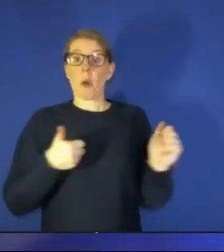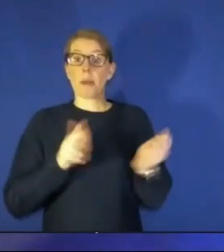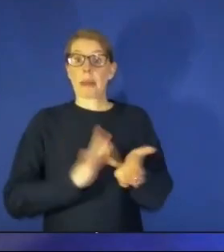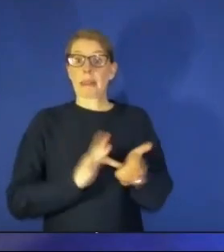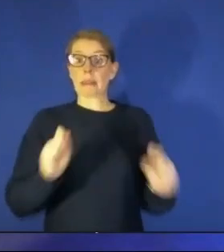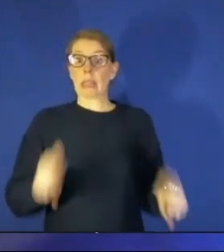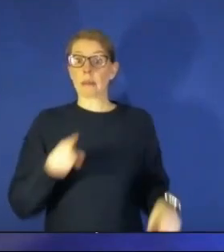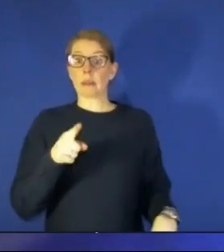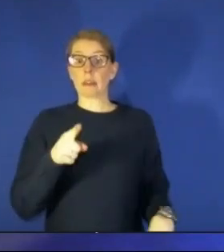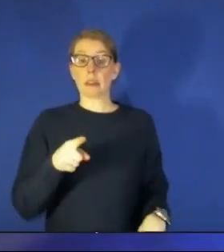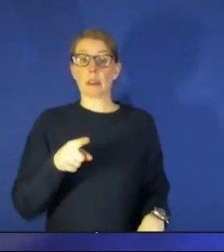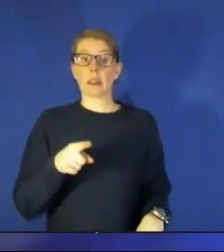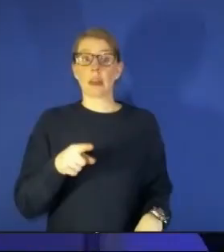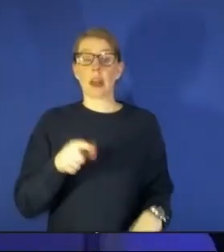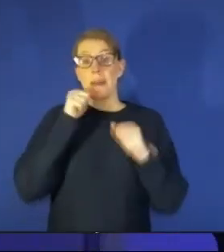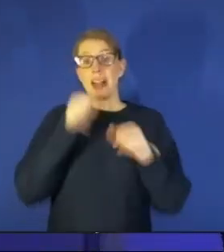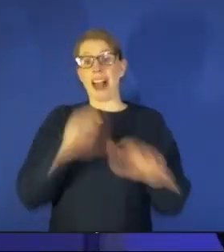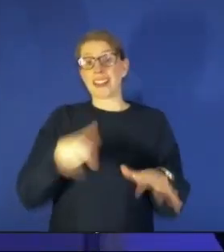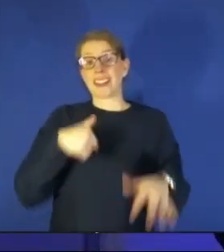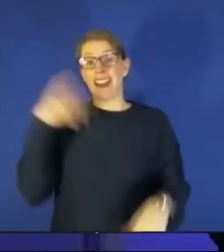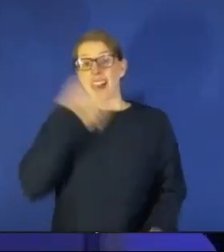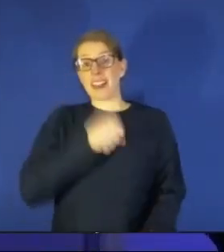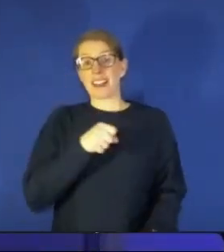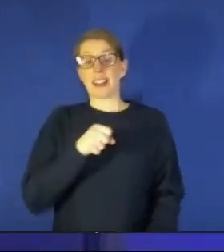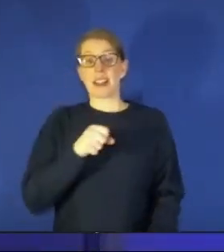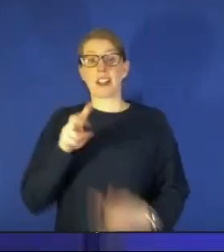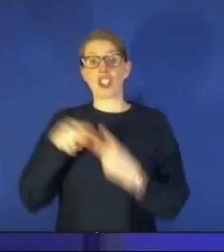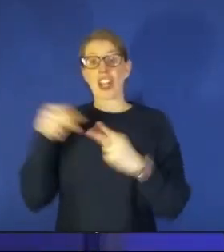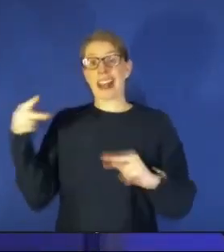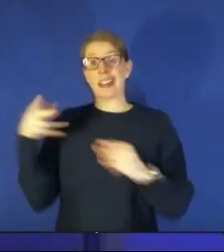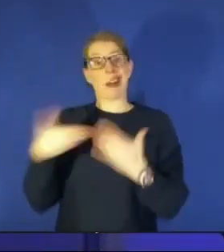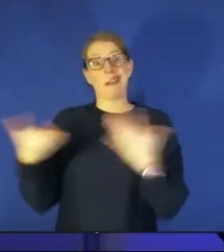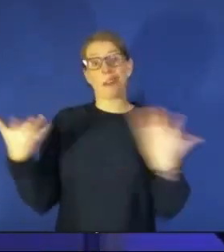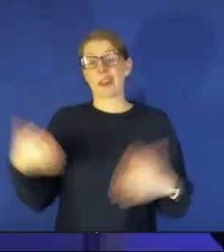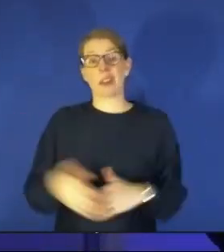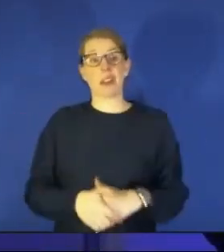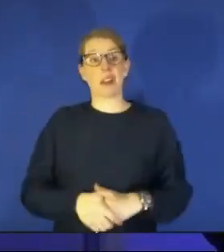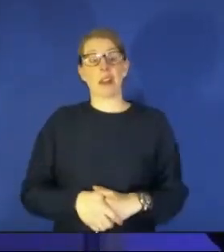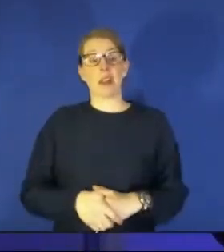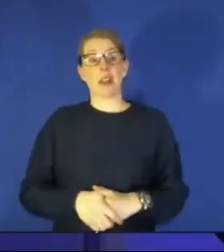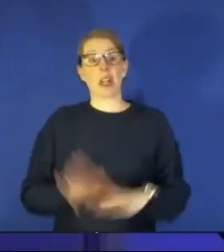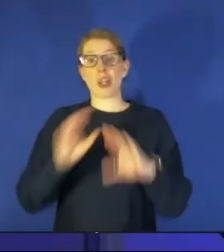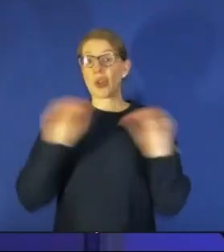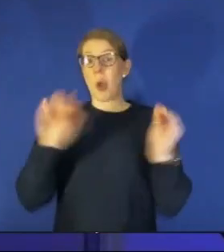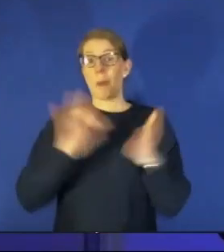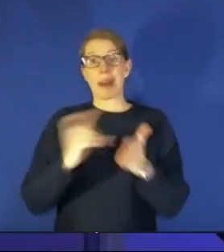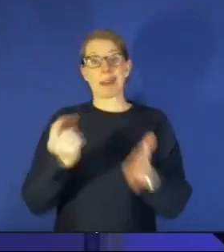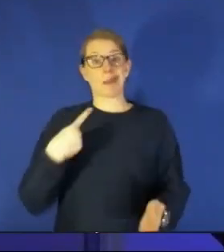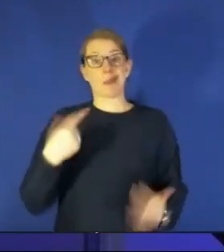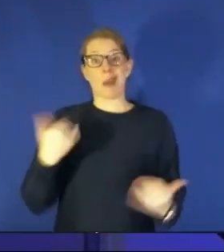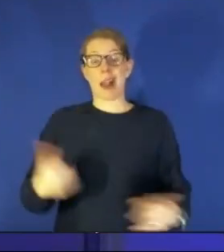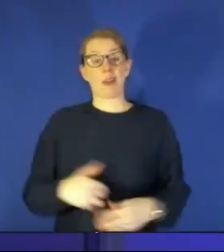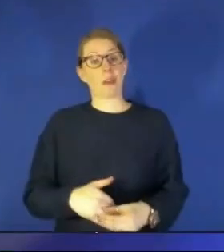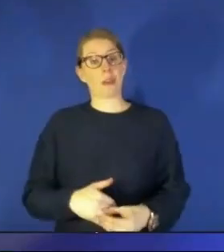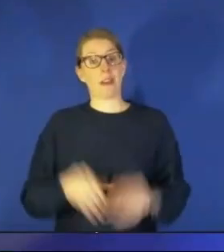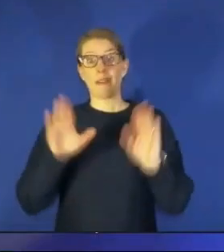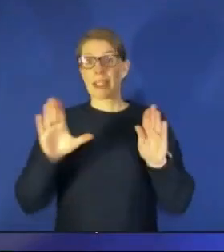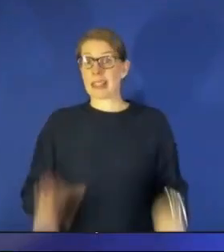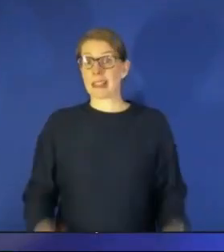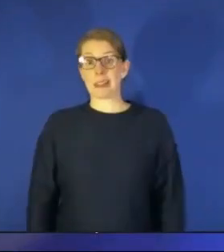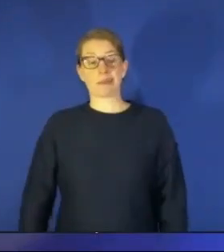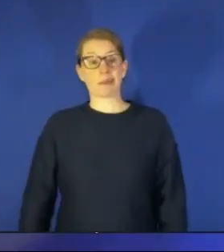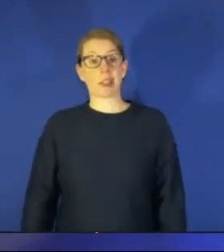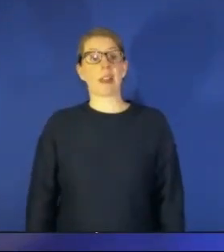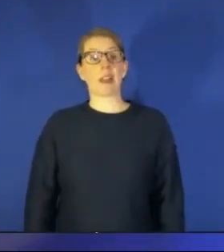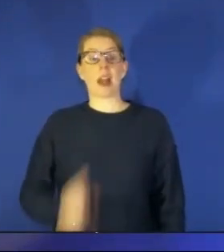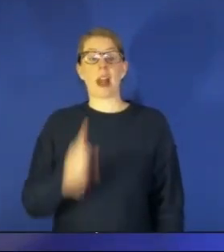just blessed, I guess. Genetics, whatever. Yeah. I'm on no medications at the moment. Fantastic. So, yeah, it's great. And I really try to